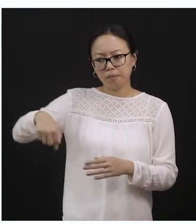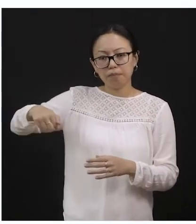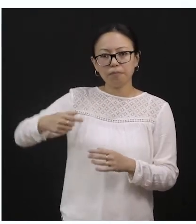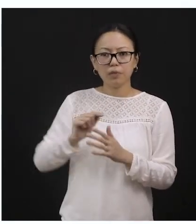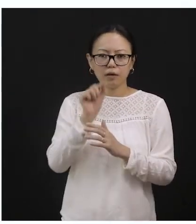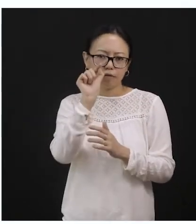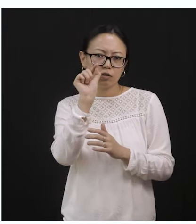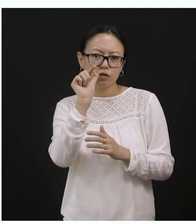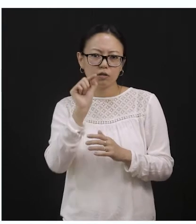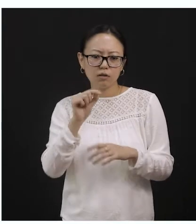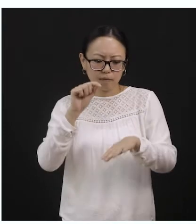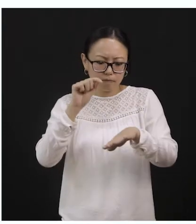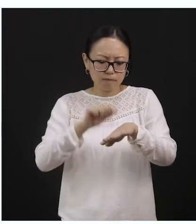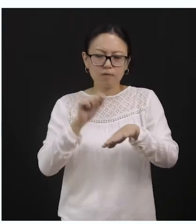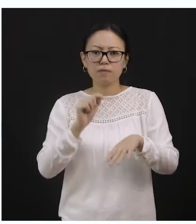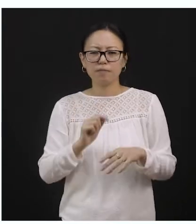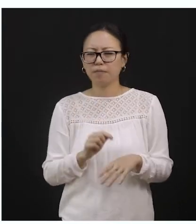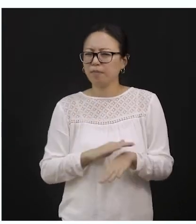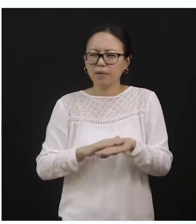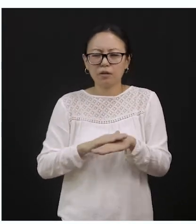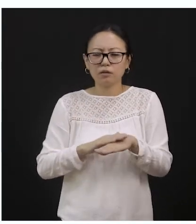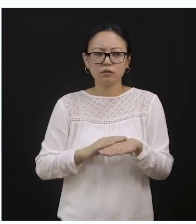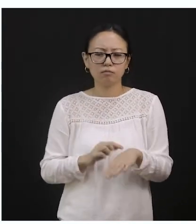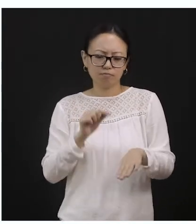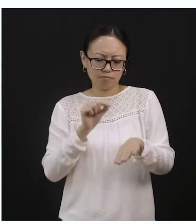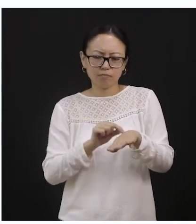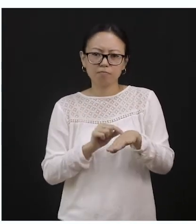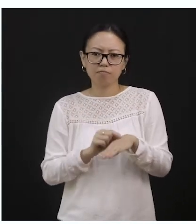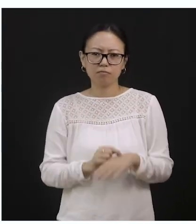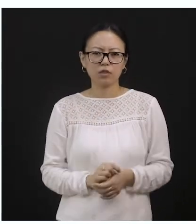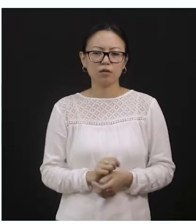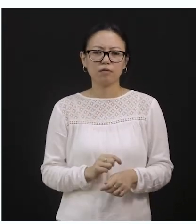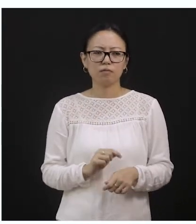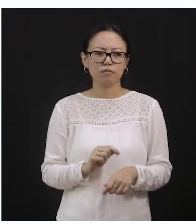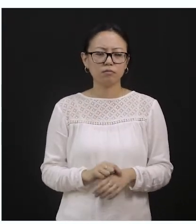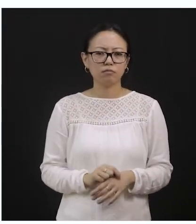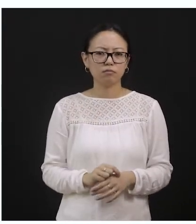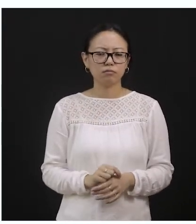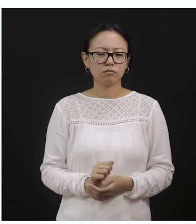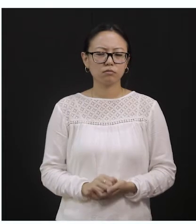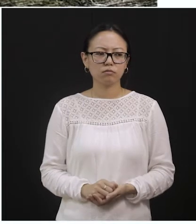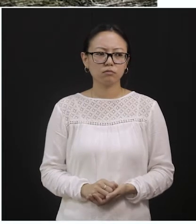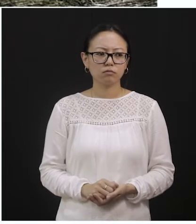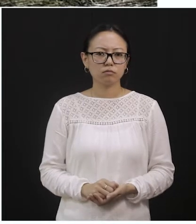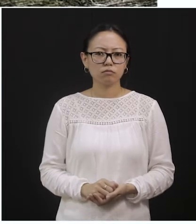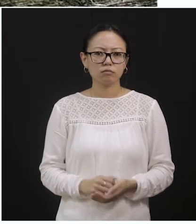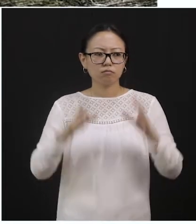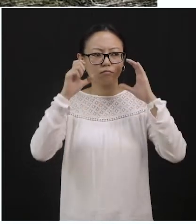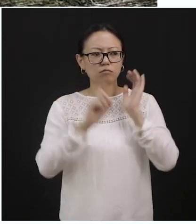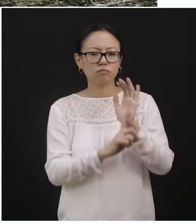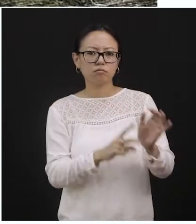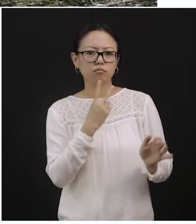is very painful. If we are stung by a wasp, it's gonna be very painful. Look at